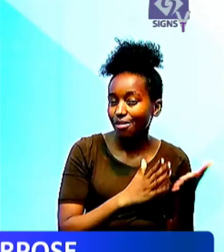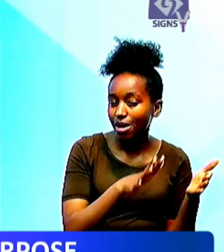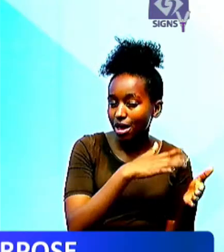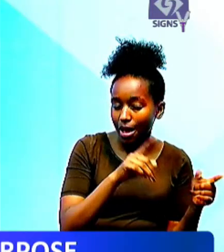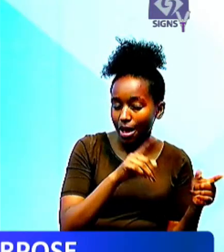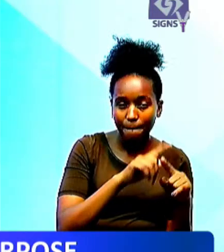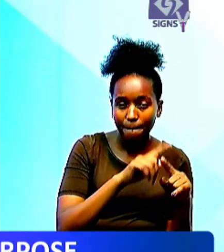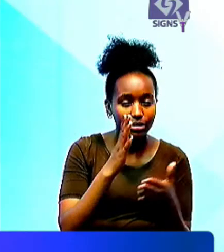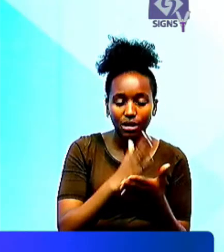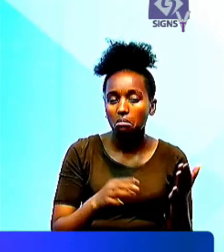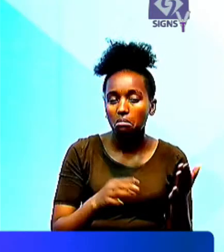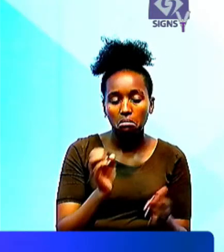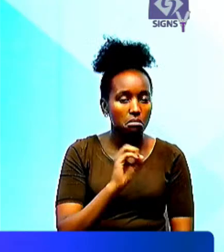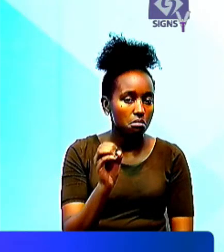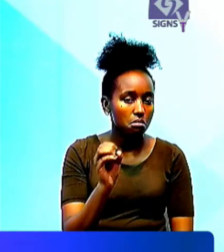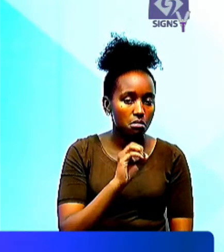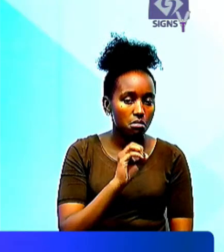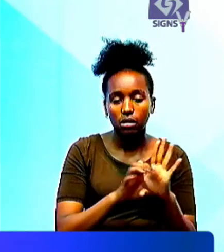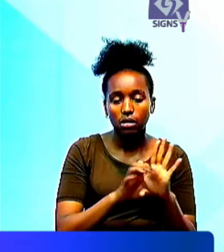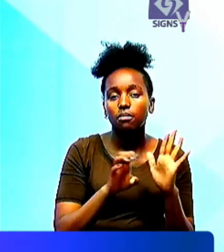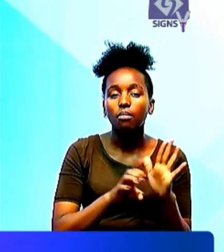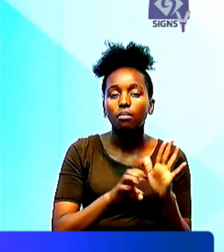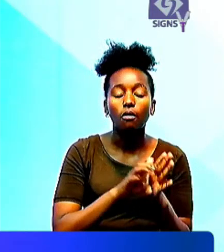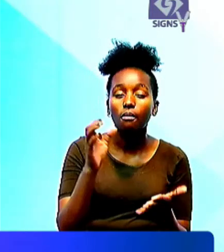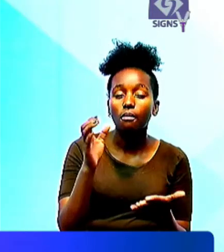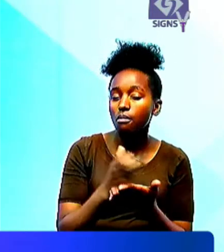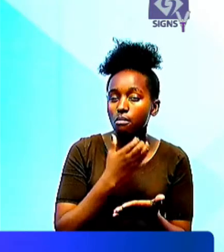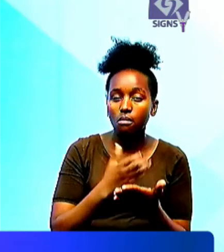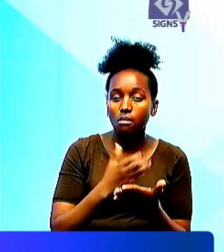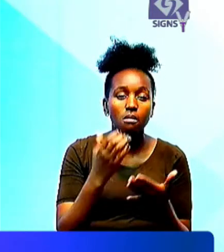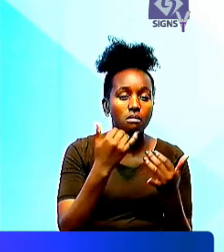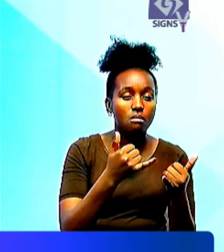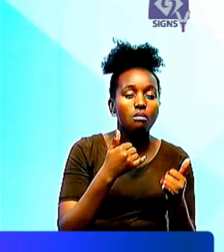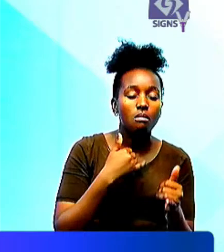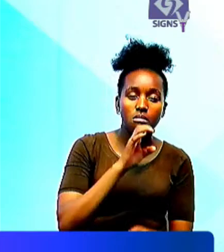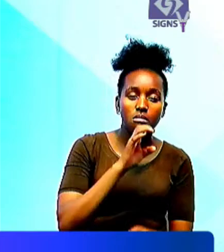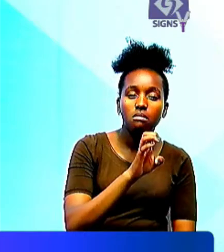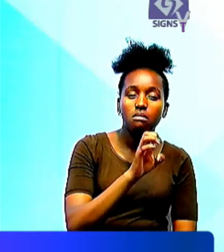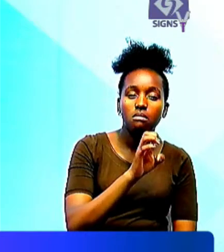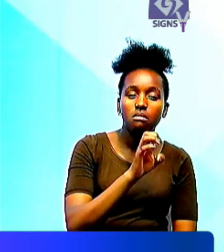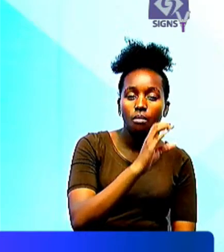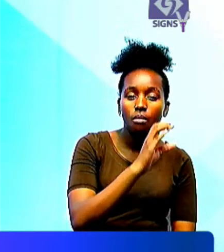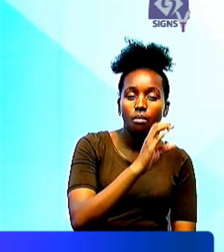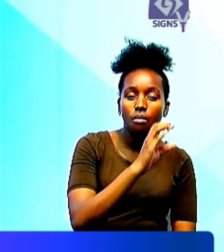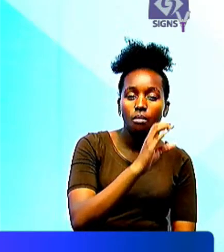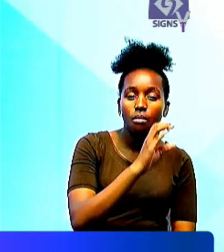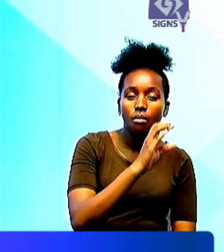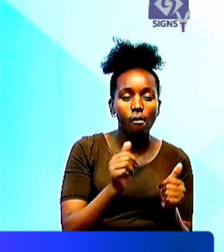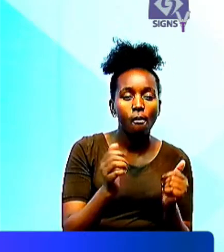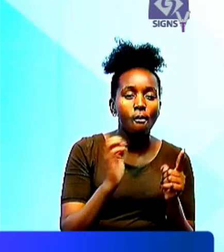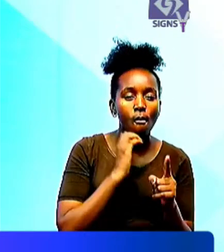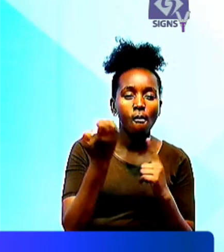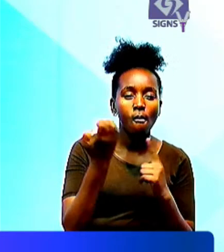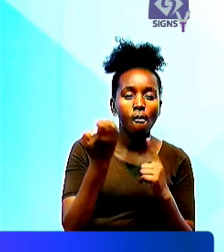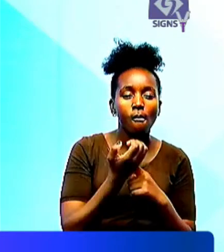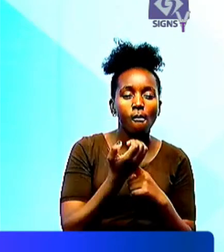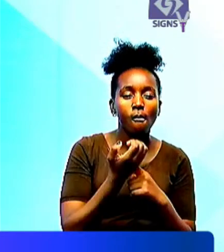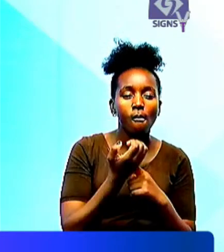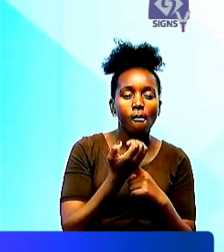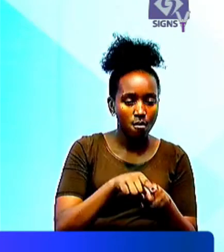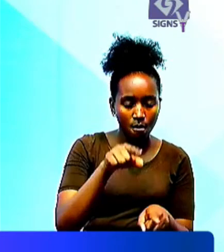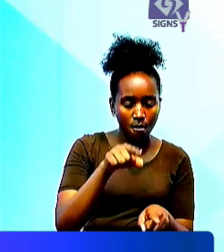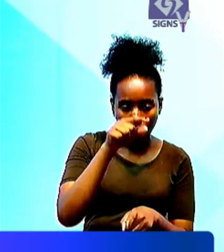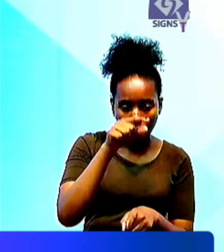are looking now, right now, we have this, we are calling ESG, environmental, social, and governance. That approach